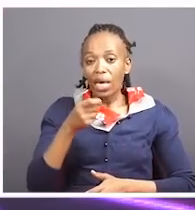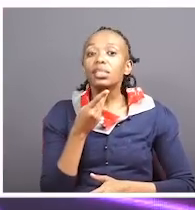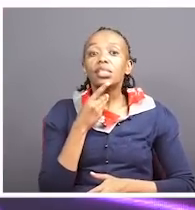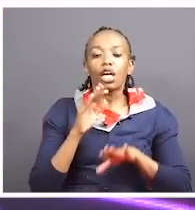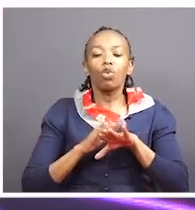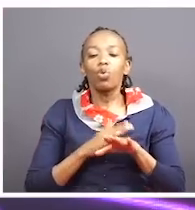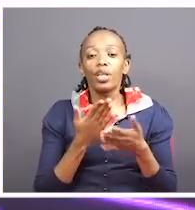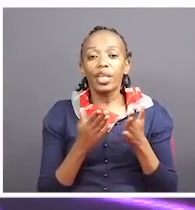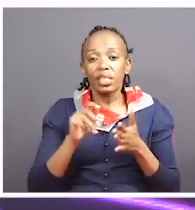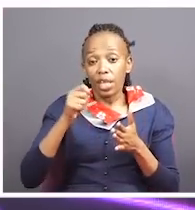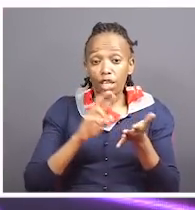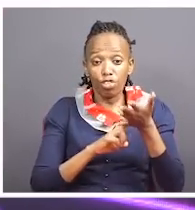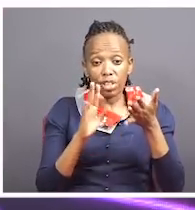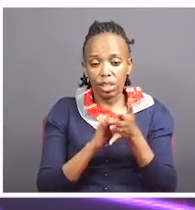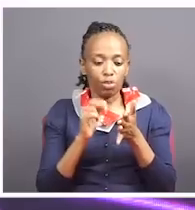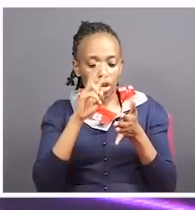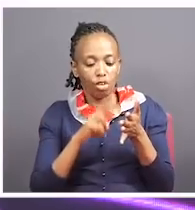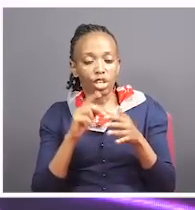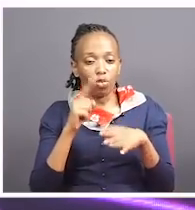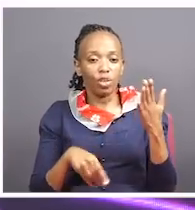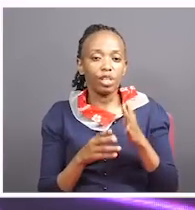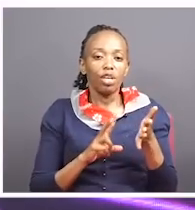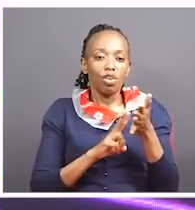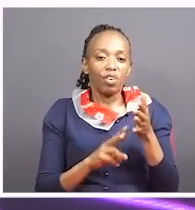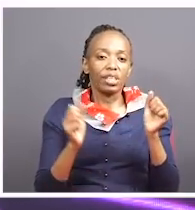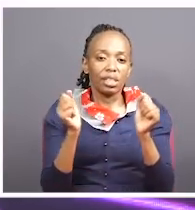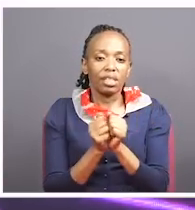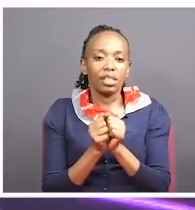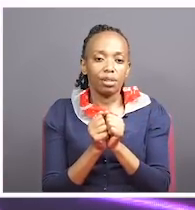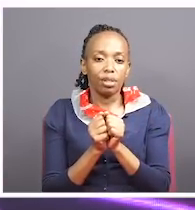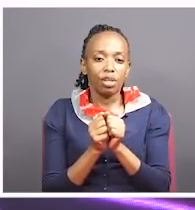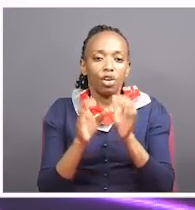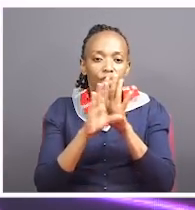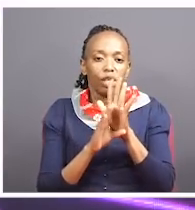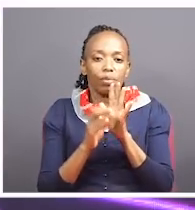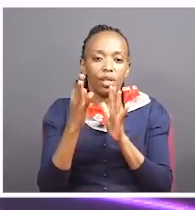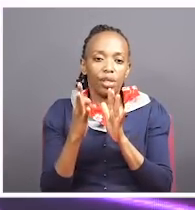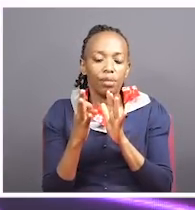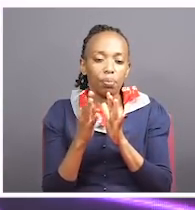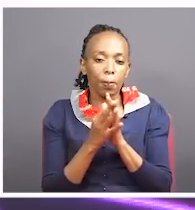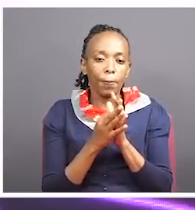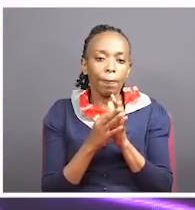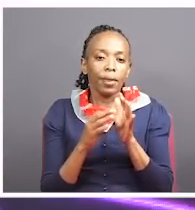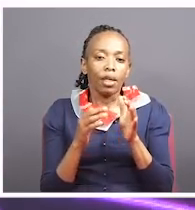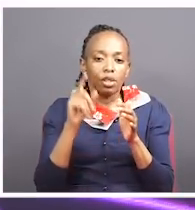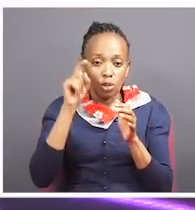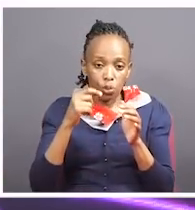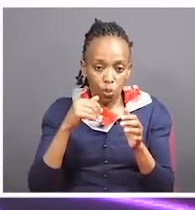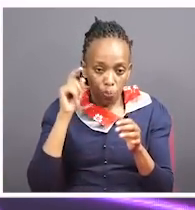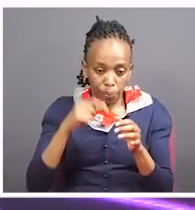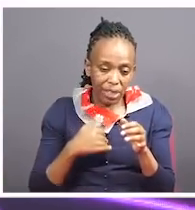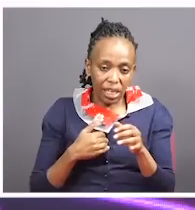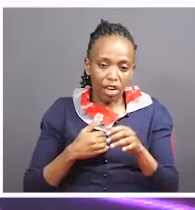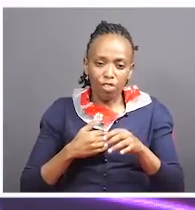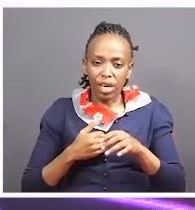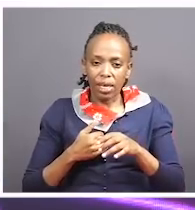for good things. And the key verse that we'll be looking at there is verse number 10 of chapter 3. Number 2, there must be